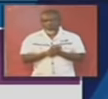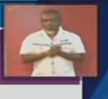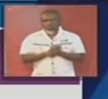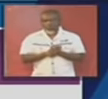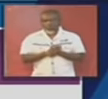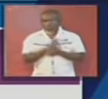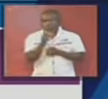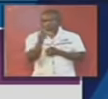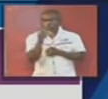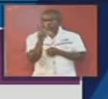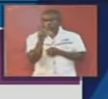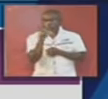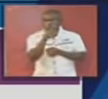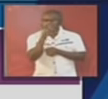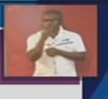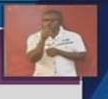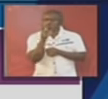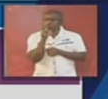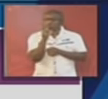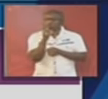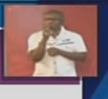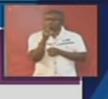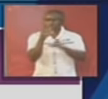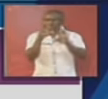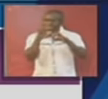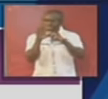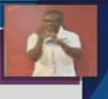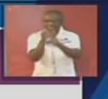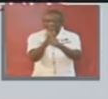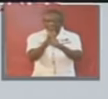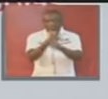the COVID-19 vaccine? All right. So who is eligible?